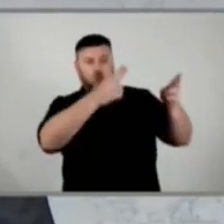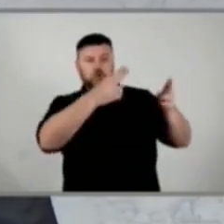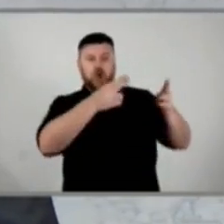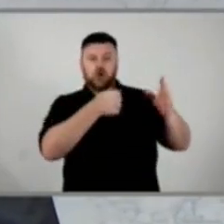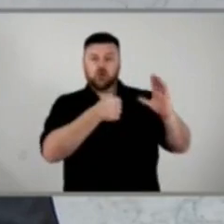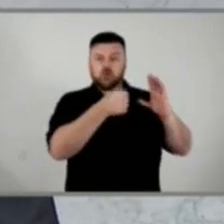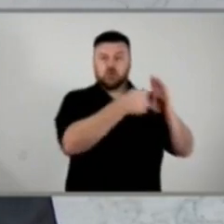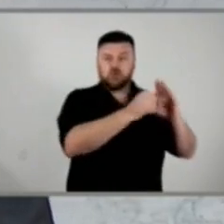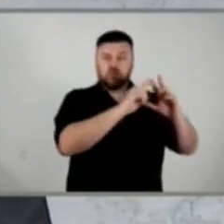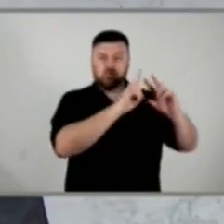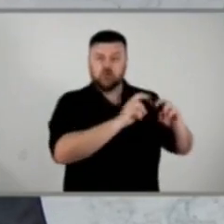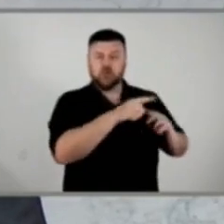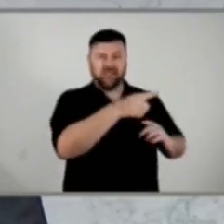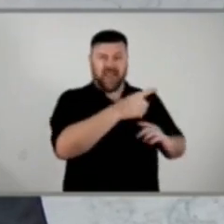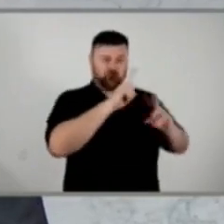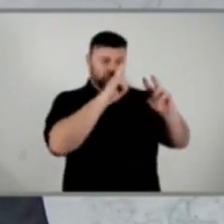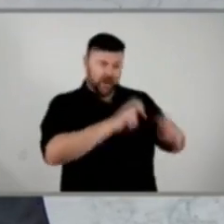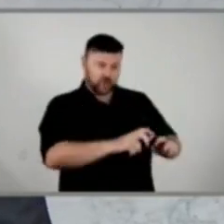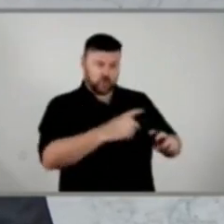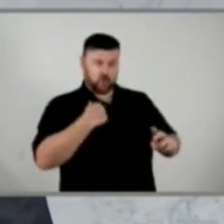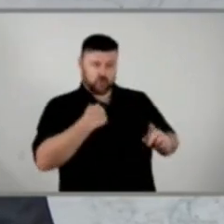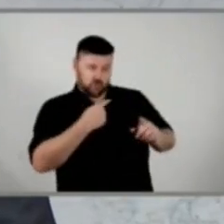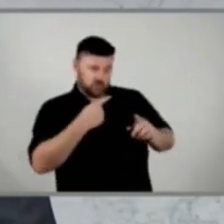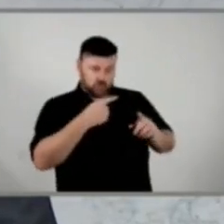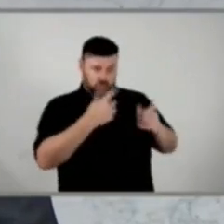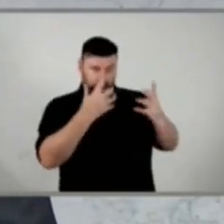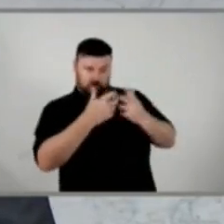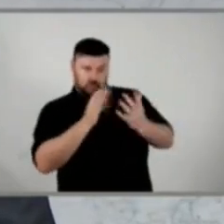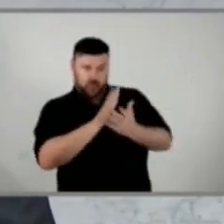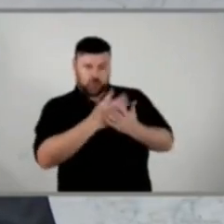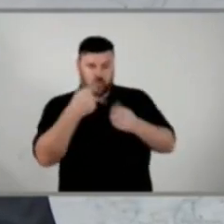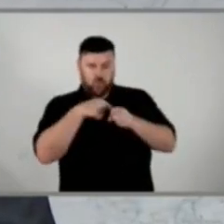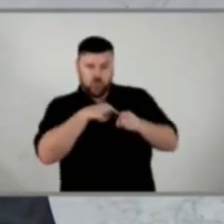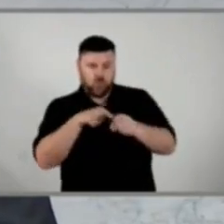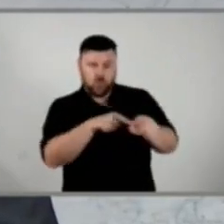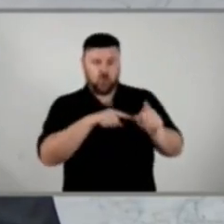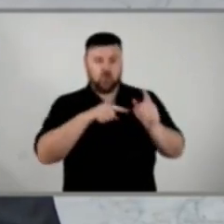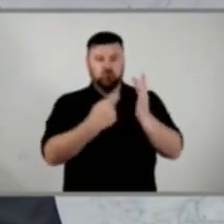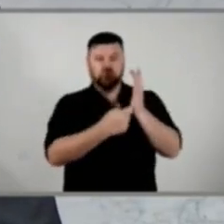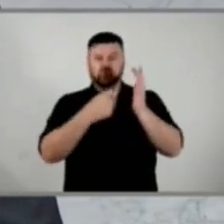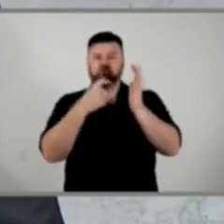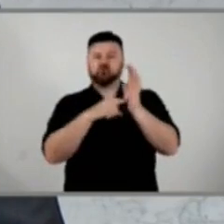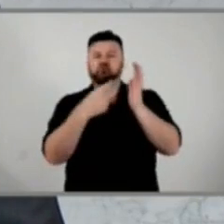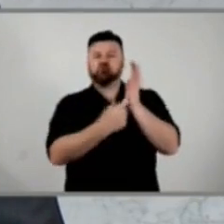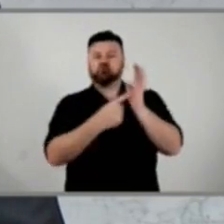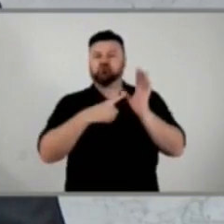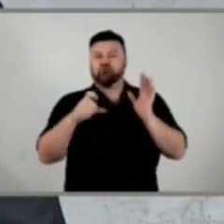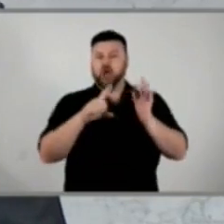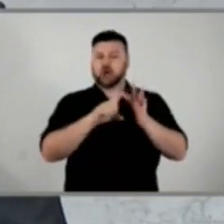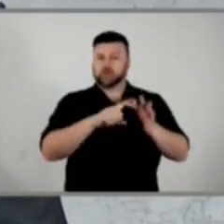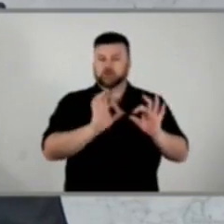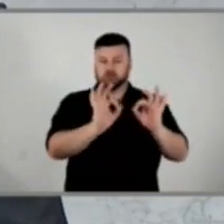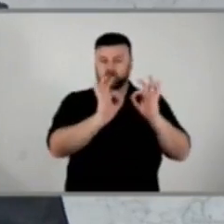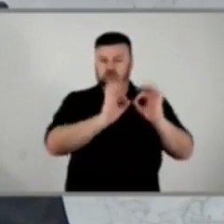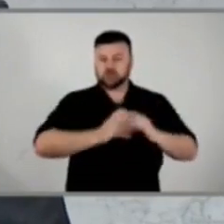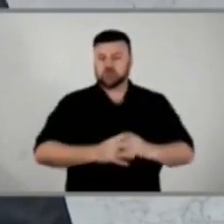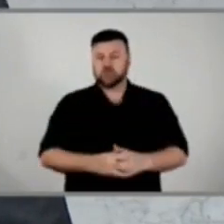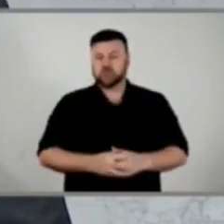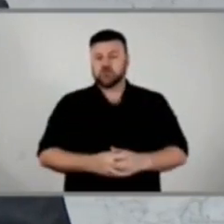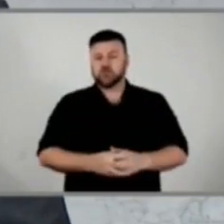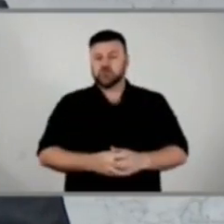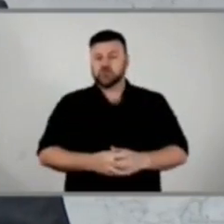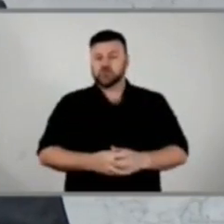and match fitness of the tracing regime, I mean, it will be a good problem to have, we hope, that our contact tracers